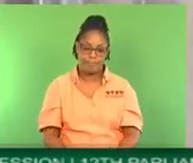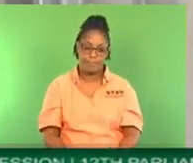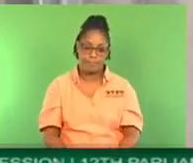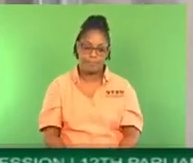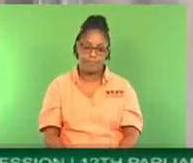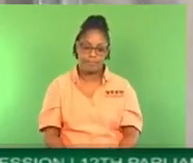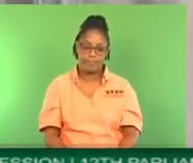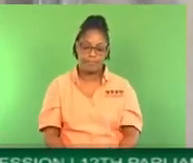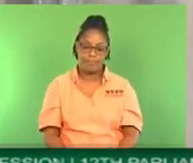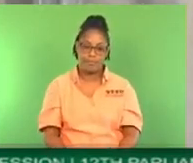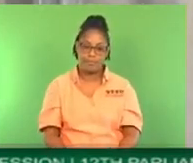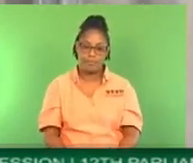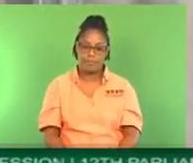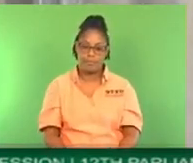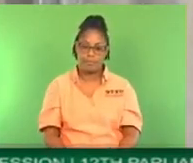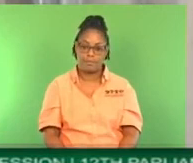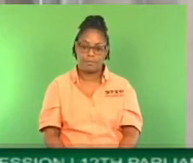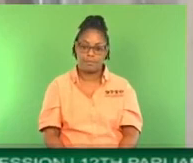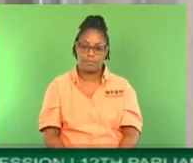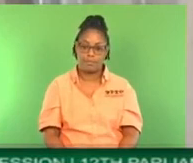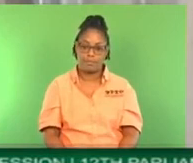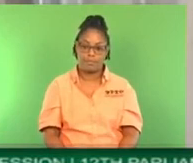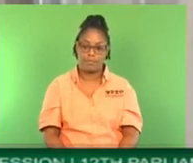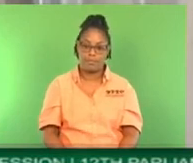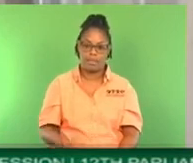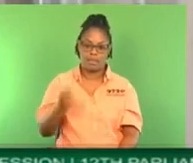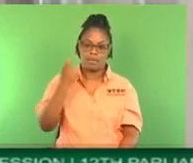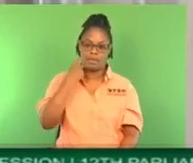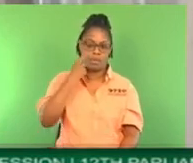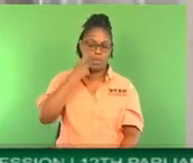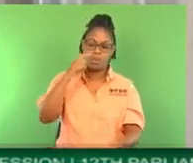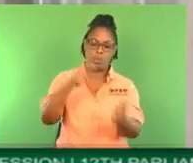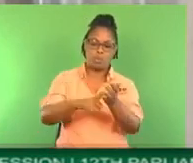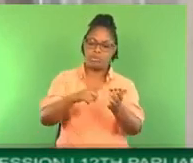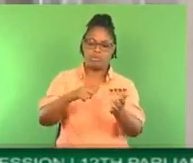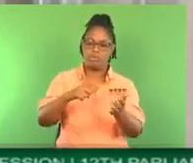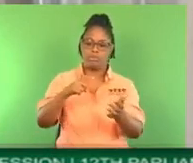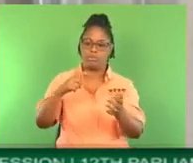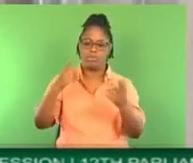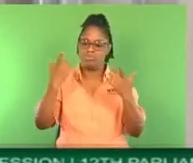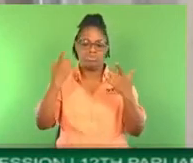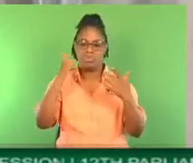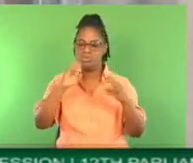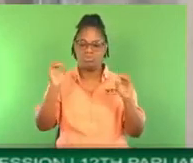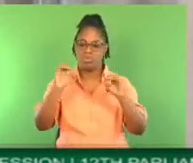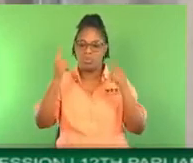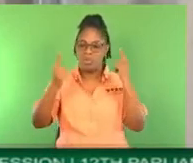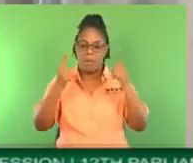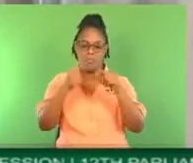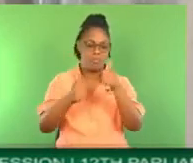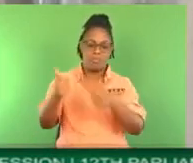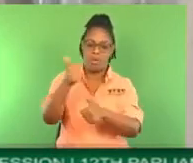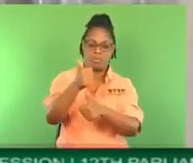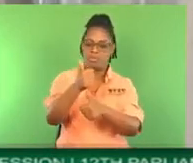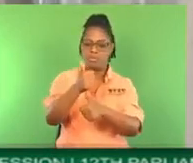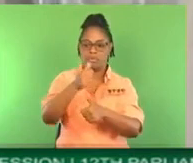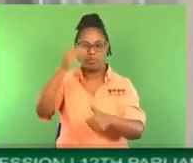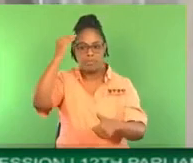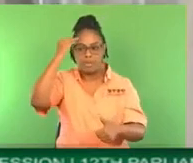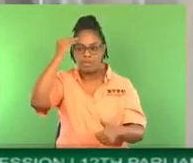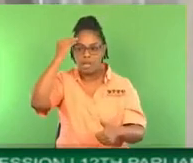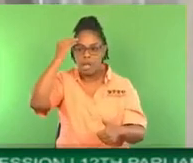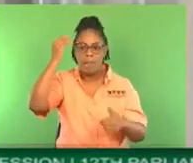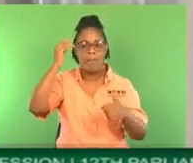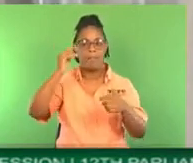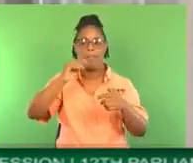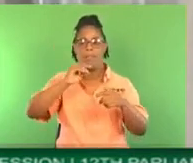were not a priority on this government's policy agenda. Mental health care. We all recall the